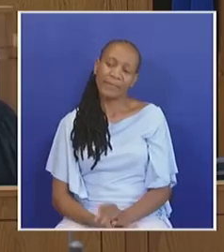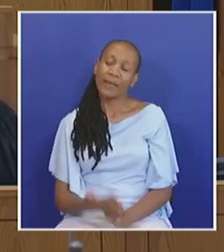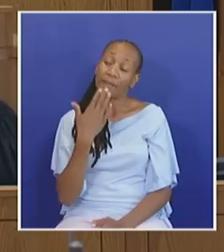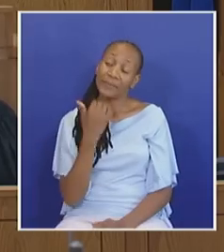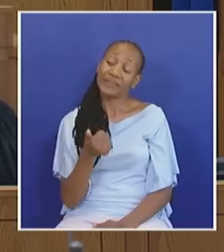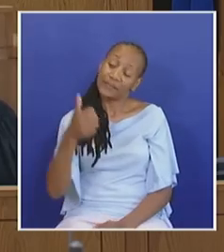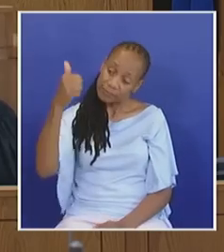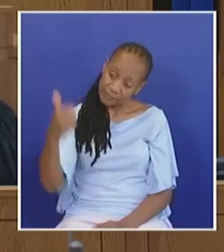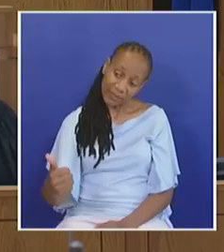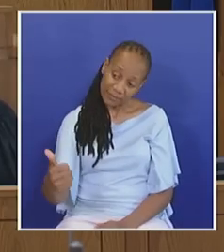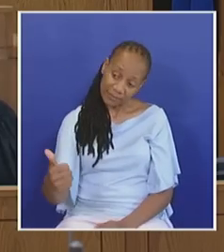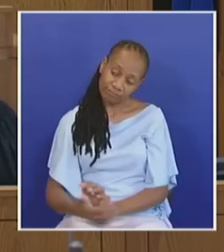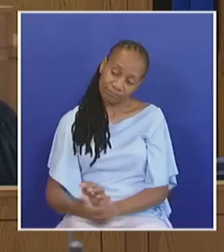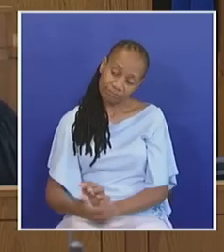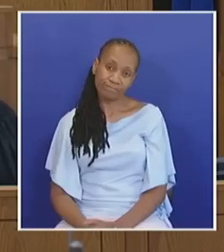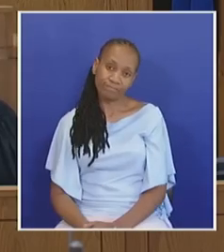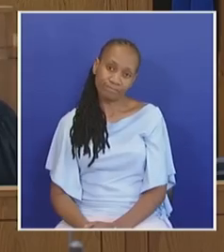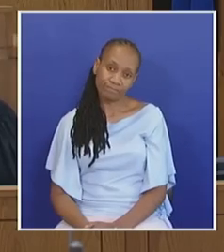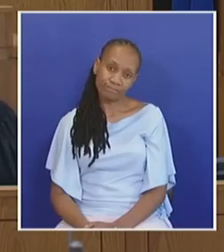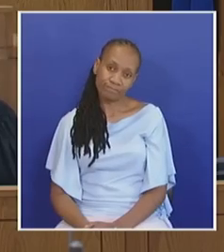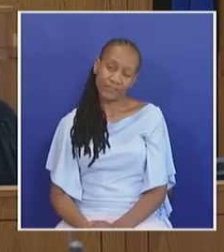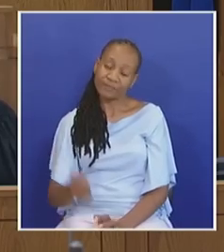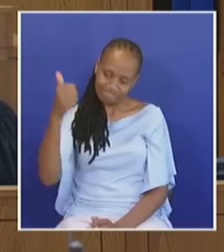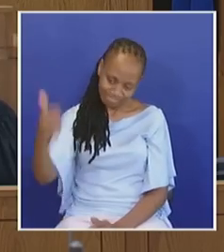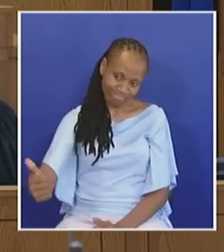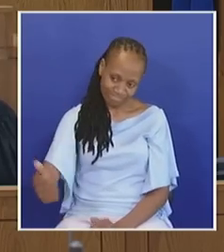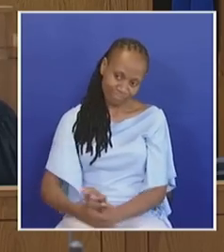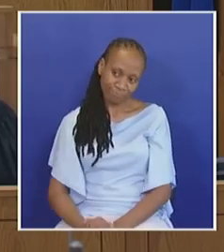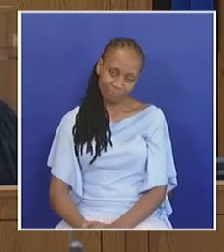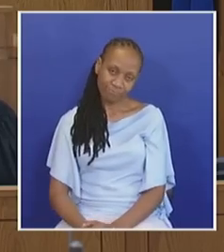Please take your seat. Take your seat.